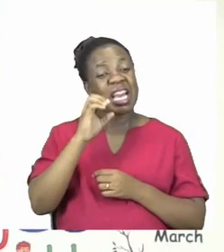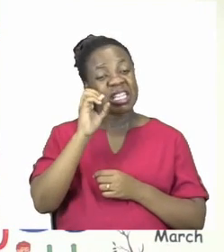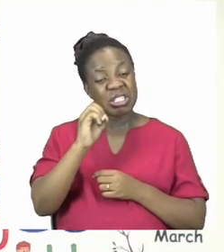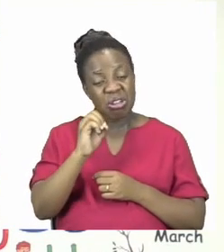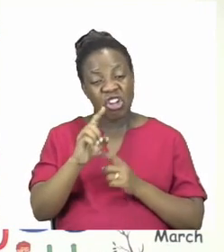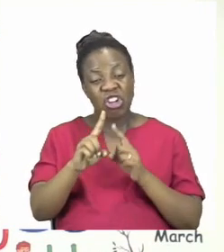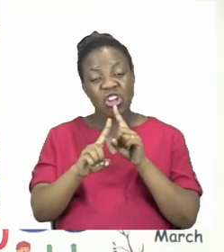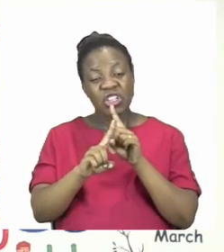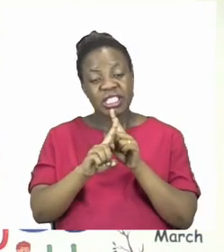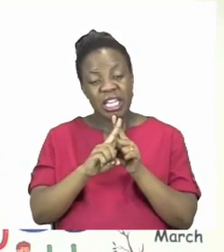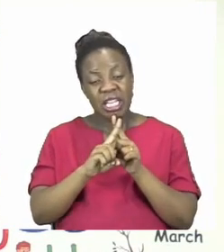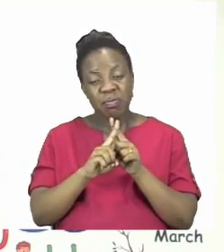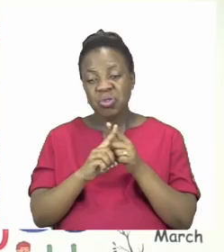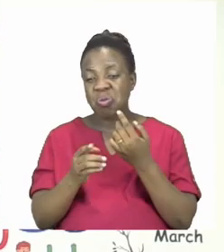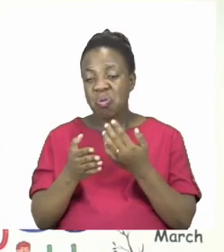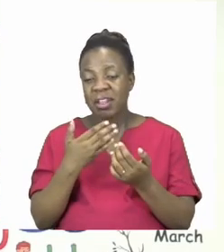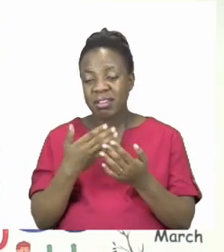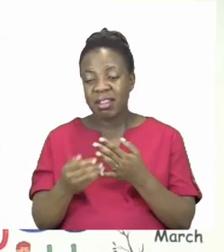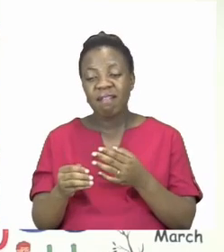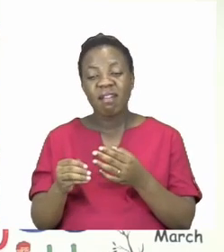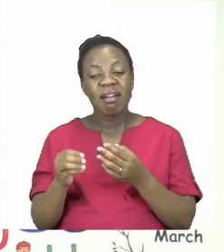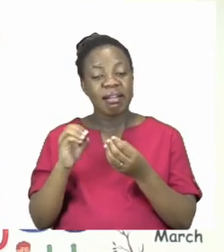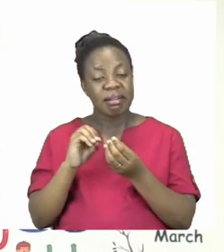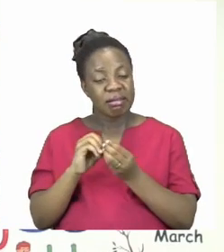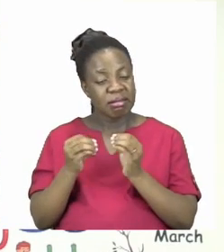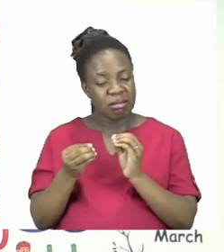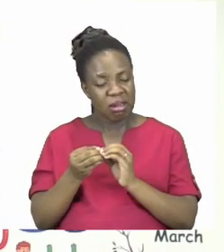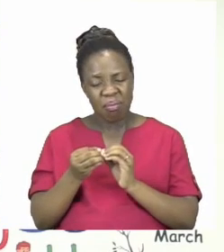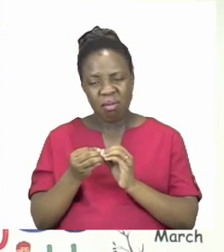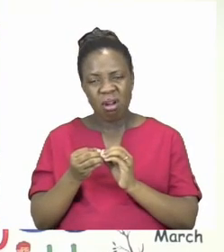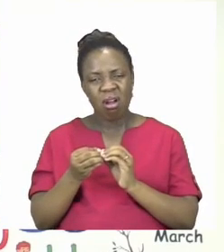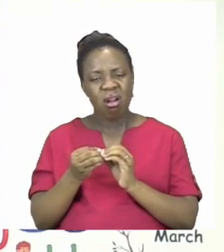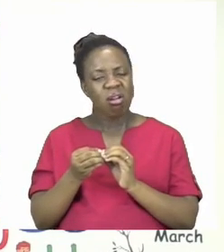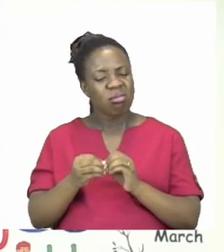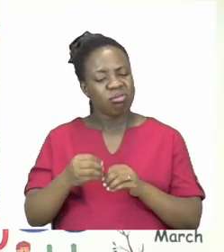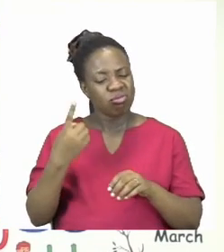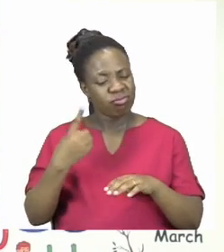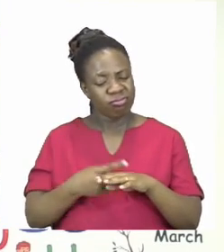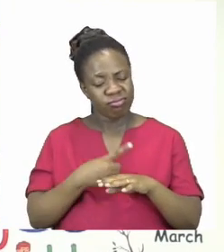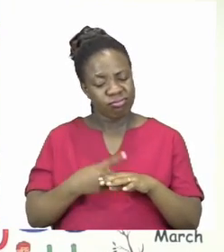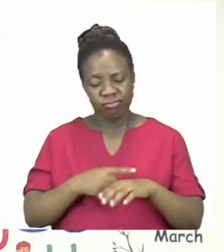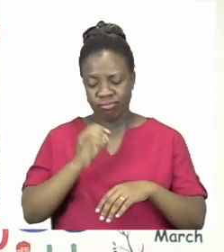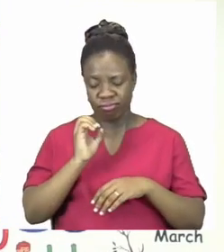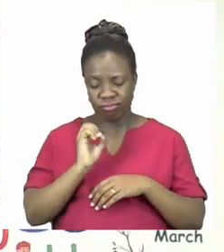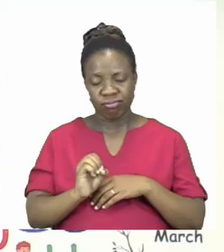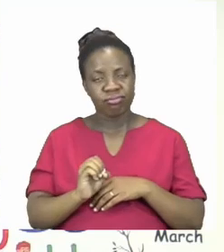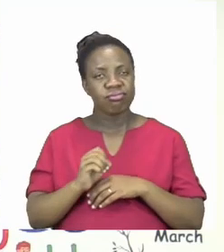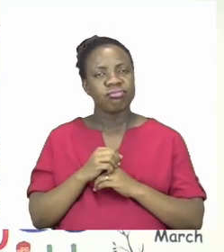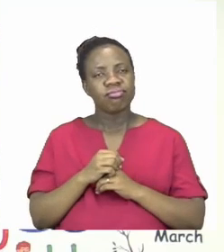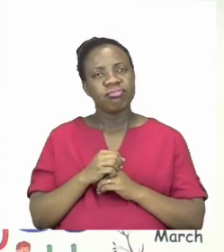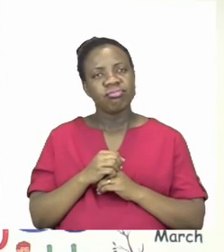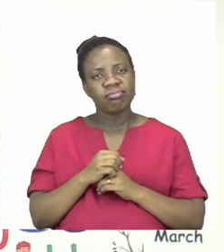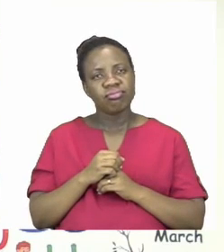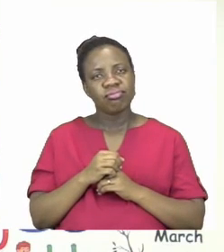will always be 0. So go ahead and put your 0 nicely in line. The next one we're going to say